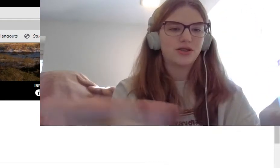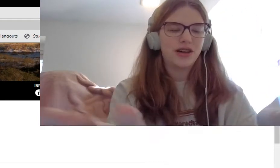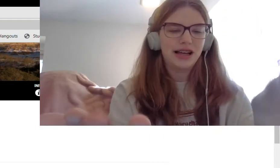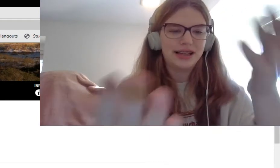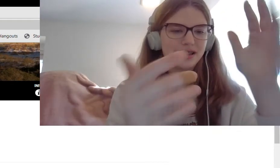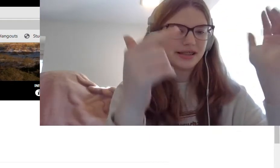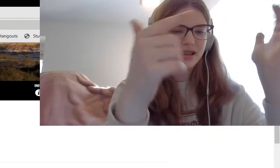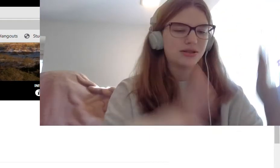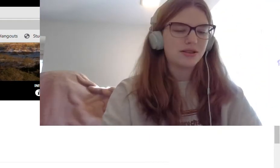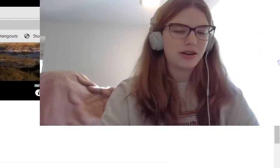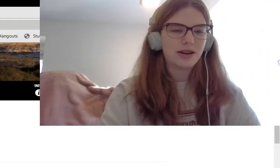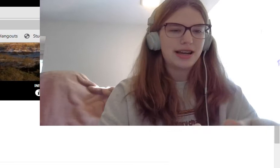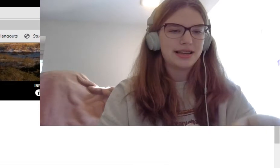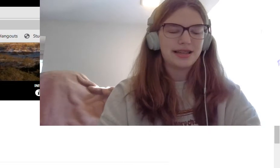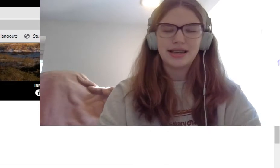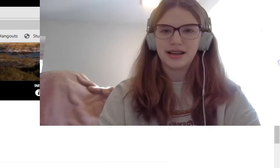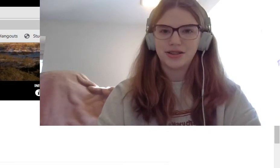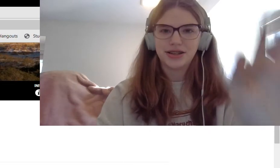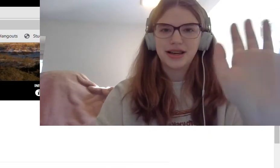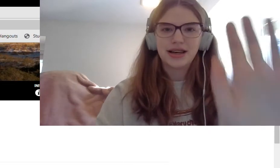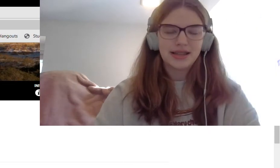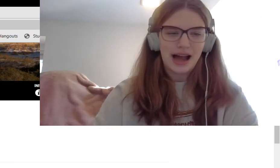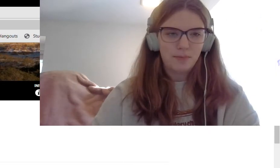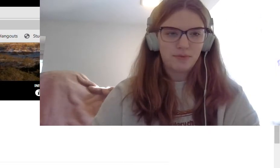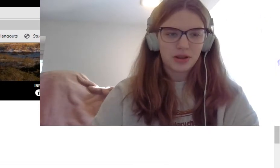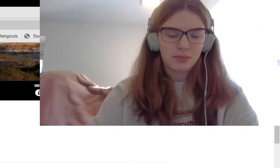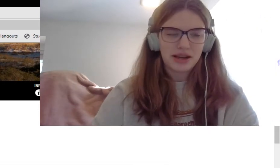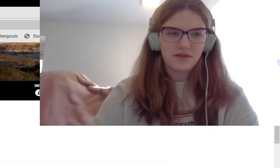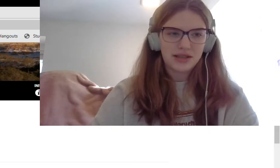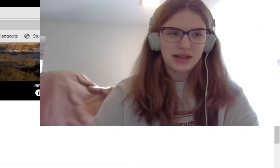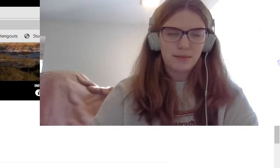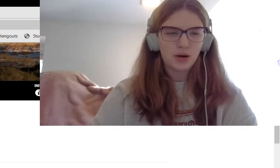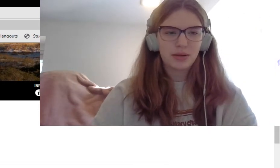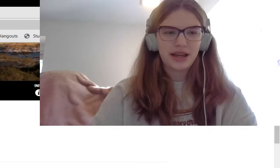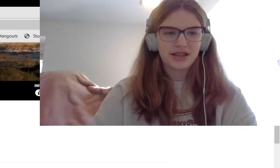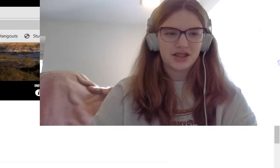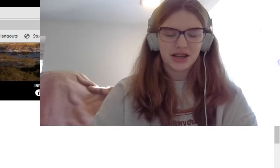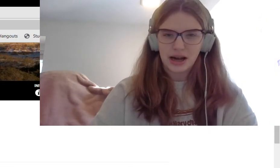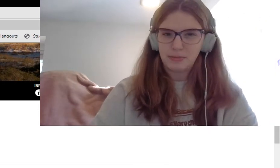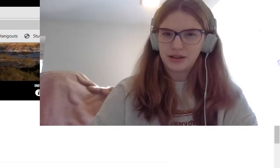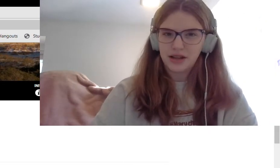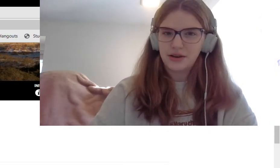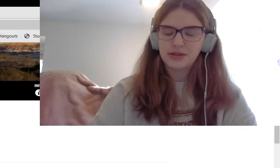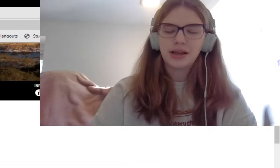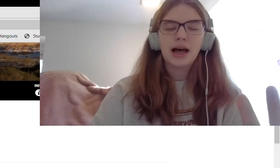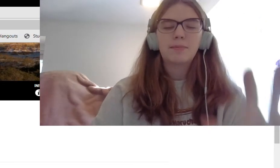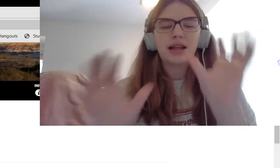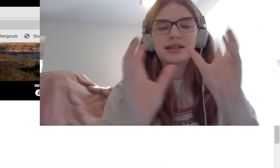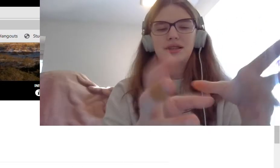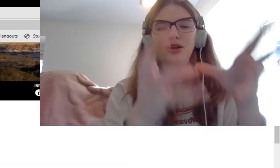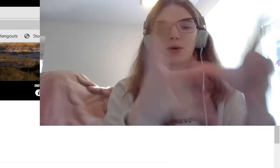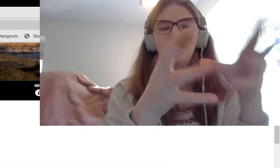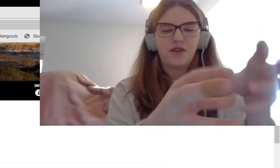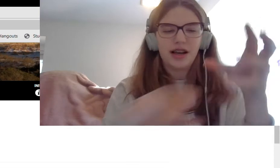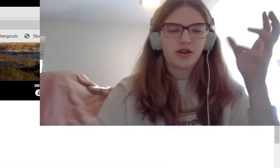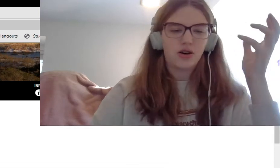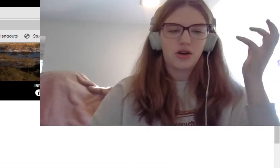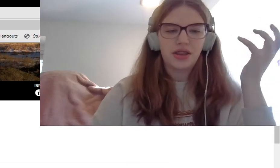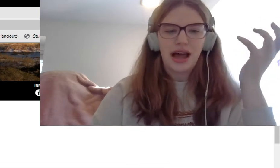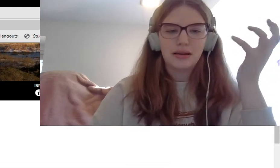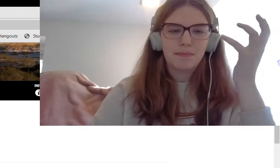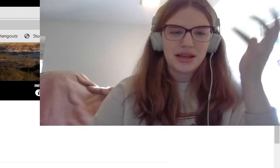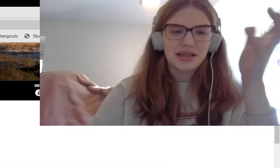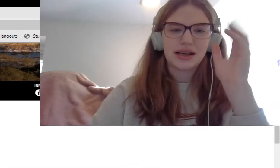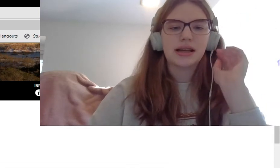I picked Gulf Islands. It was a very in detailed tab for the plan your visit tab. Normally it's just a couple of those, but that's still where you'd find